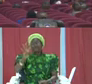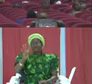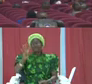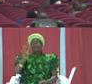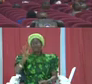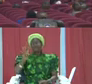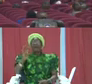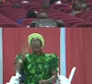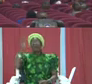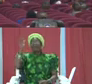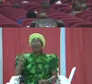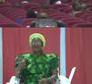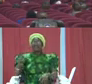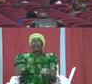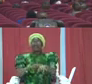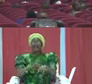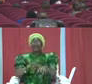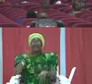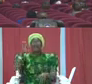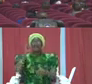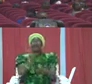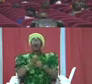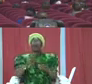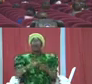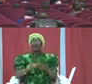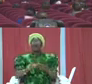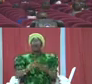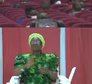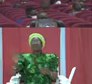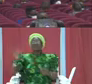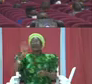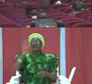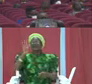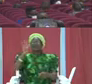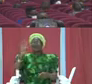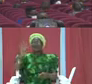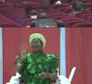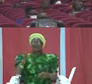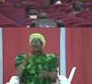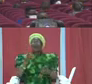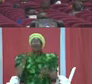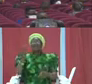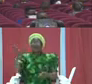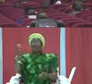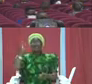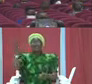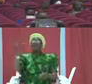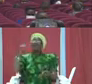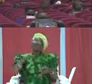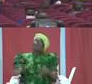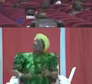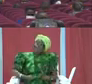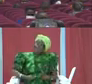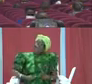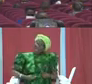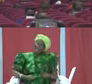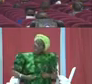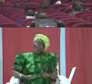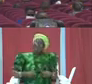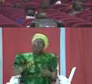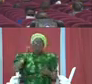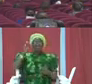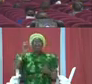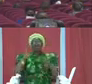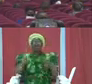By the time we got to verse 4 there, he had become worn out. He couldn't